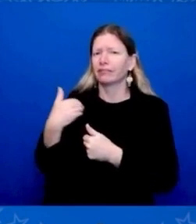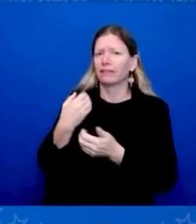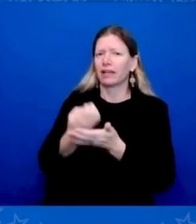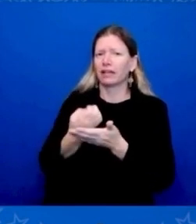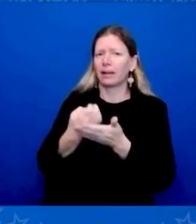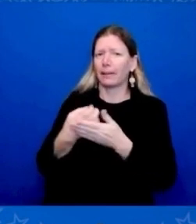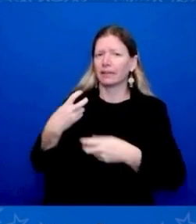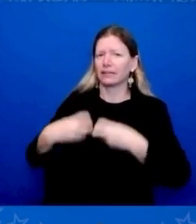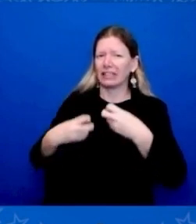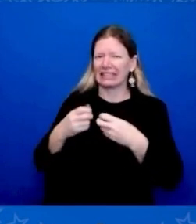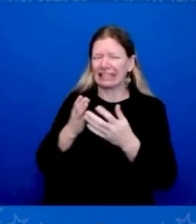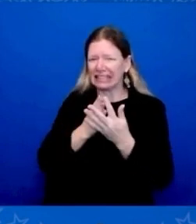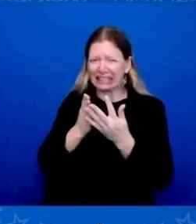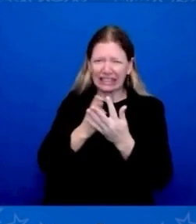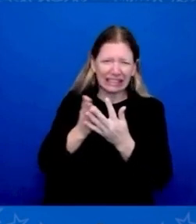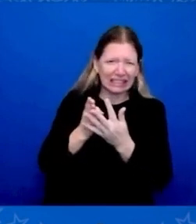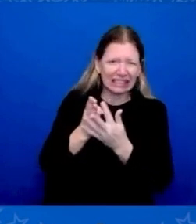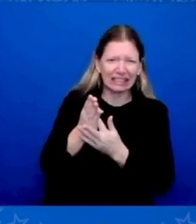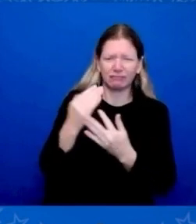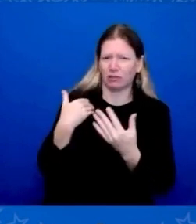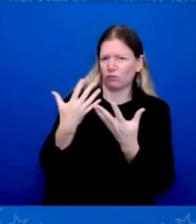but I want to see him succeed by the rules.